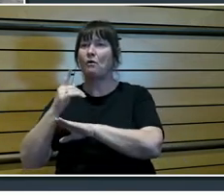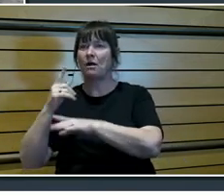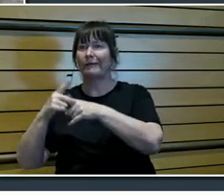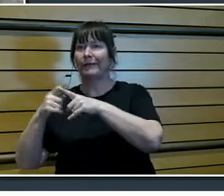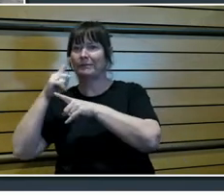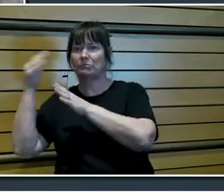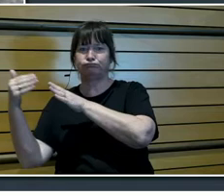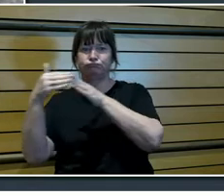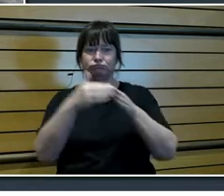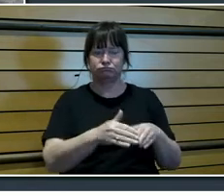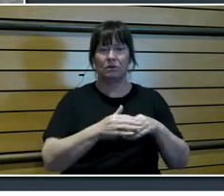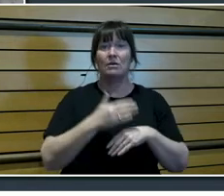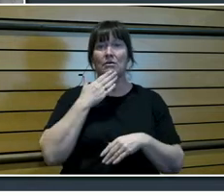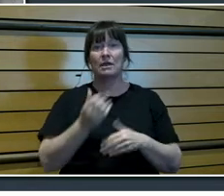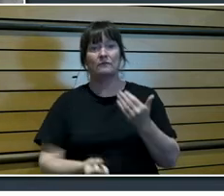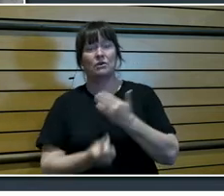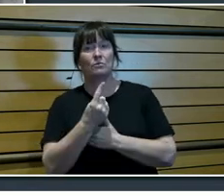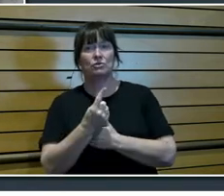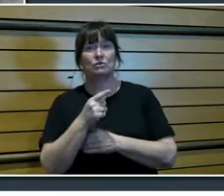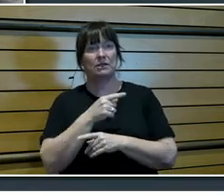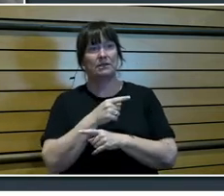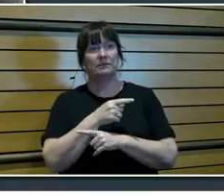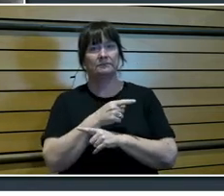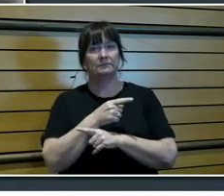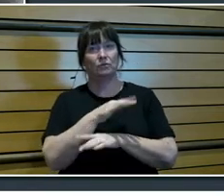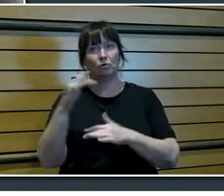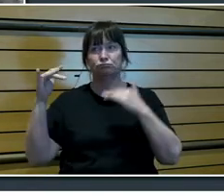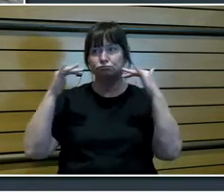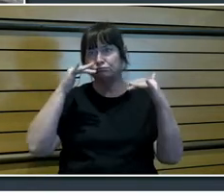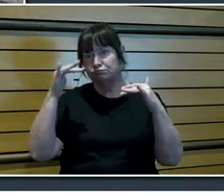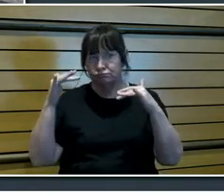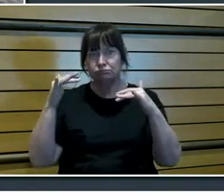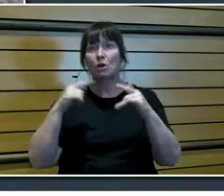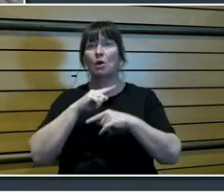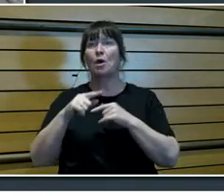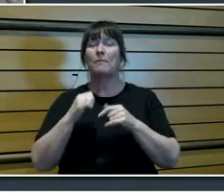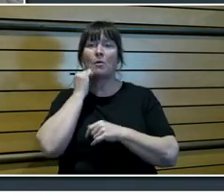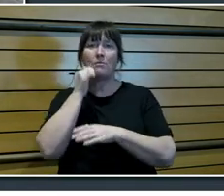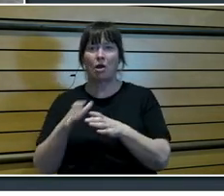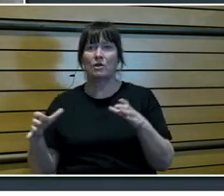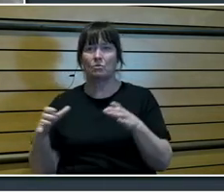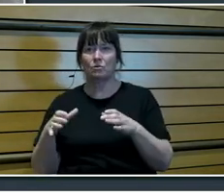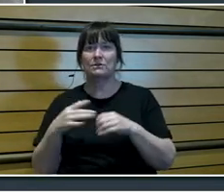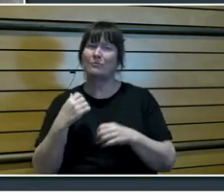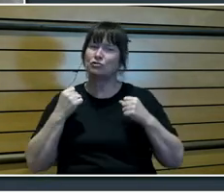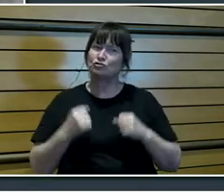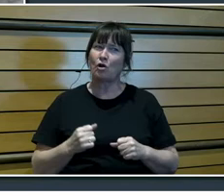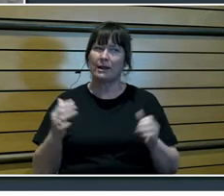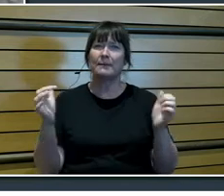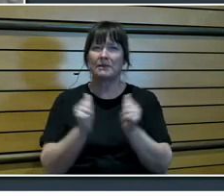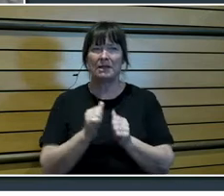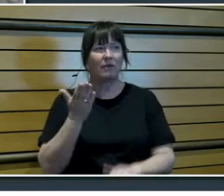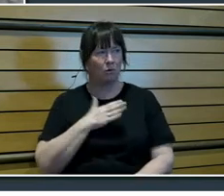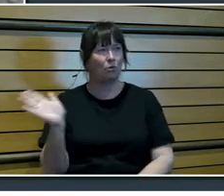wards for the 2025 election. I'm strongly in favour of Māori wards and urge each of you to vote for their